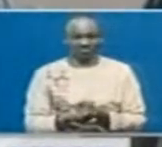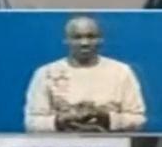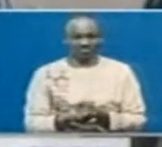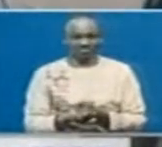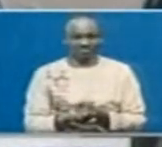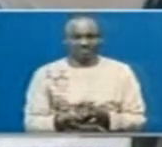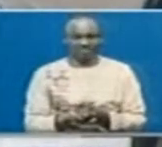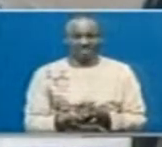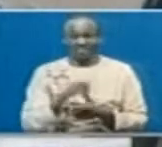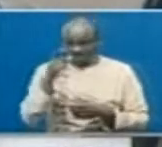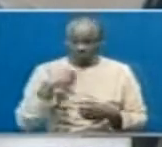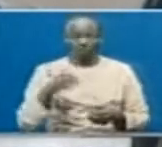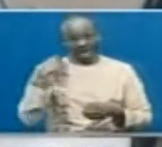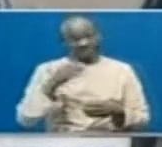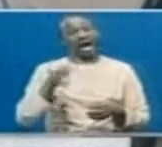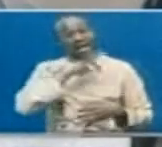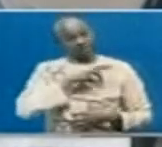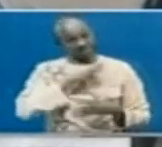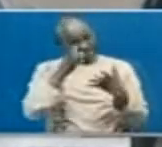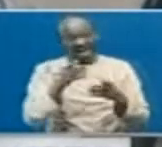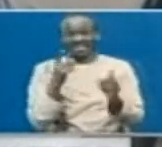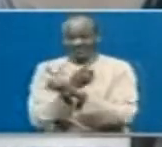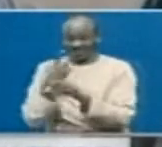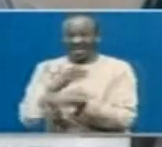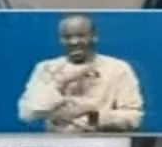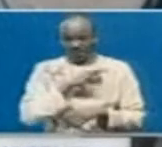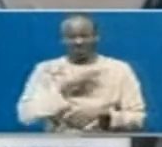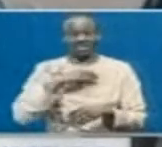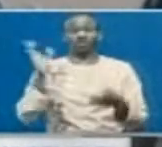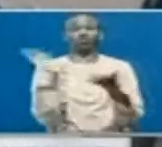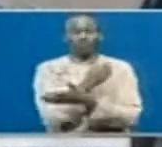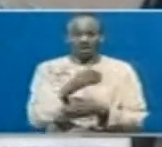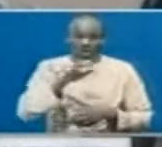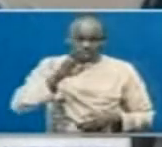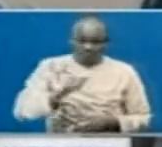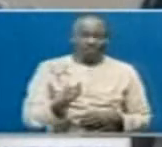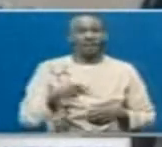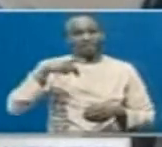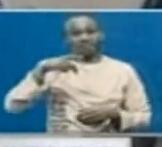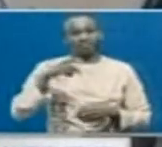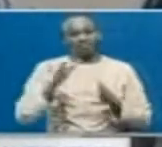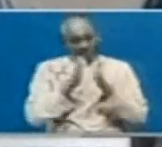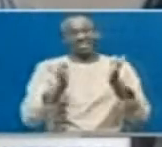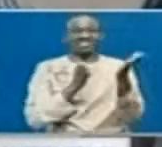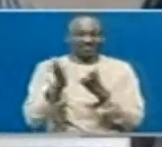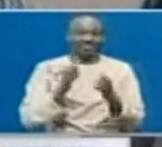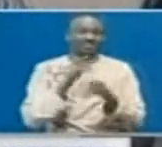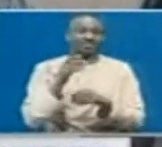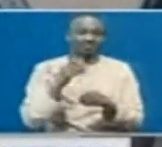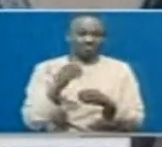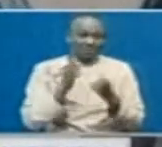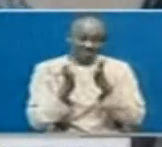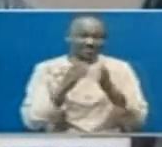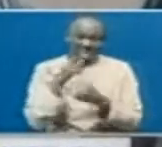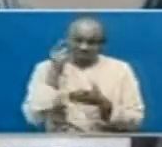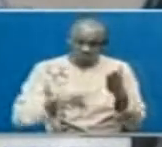That extraneous allowance, among other allowance, shall be chopped off from the public servant salaries is hereby rejected by